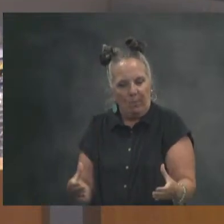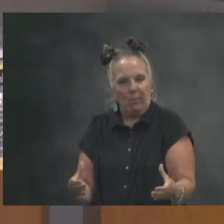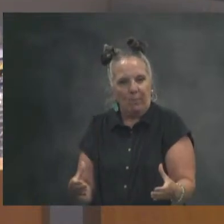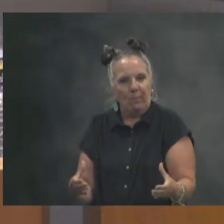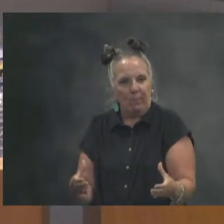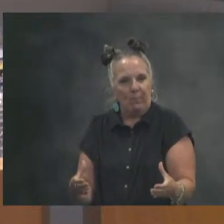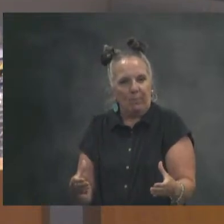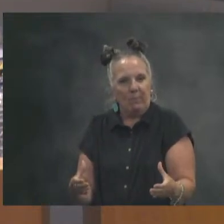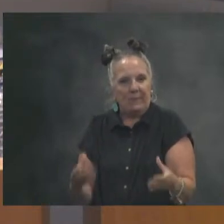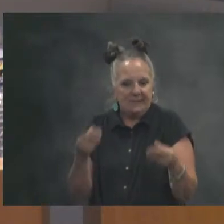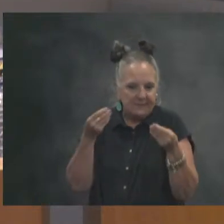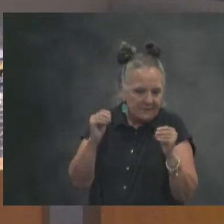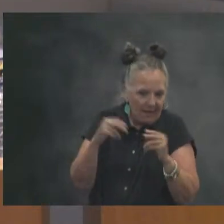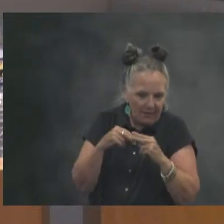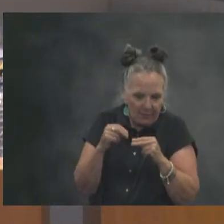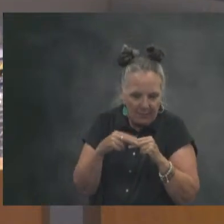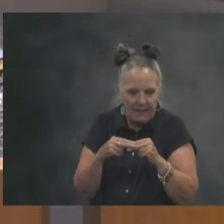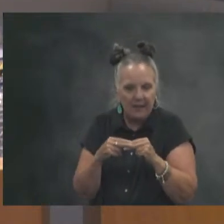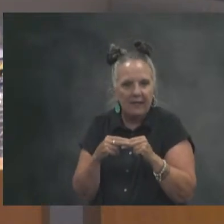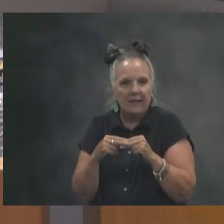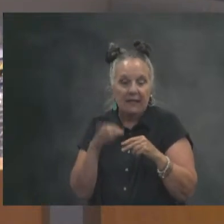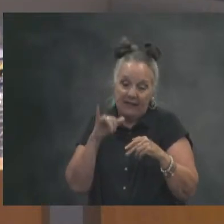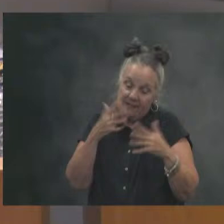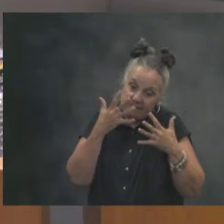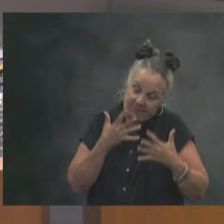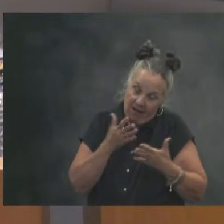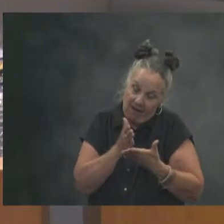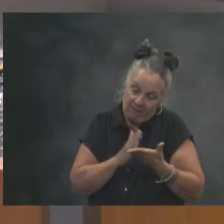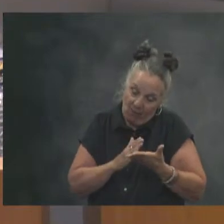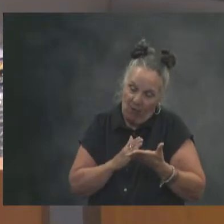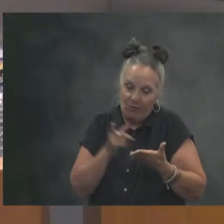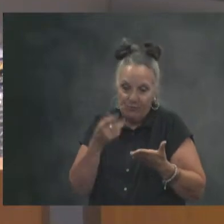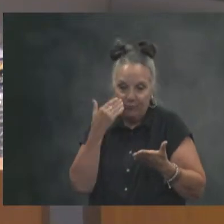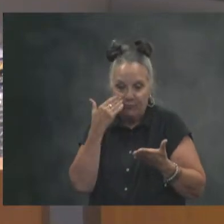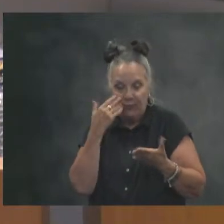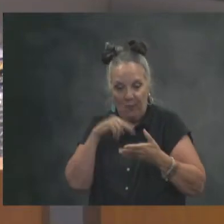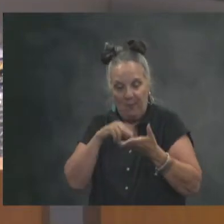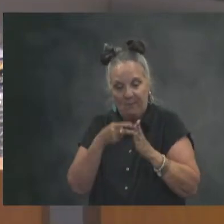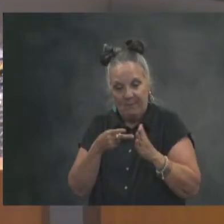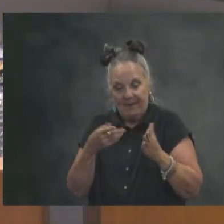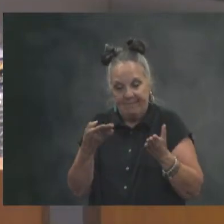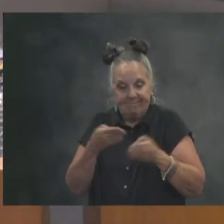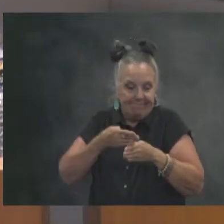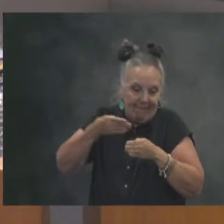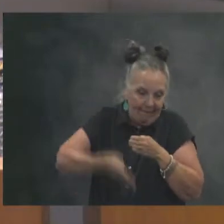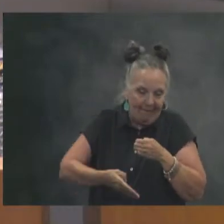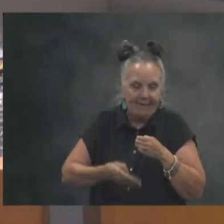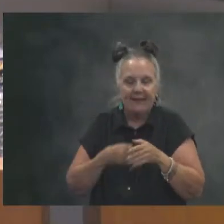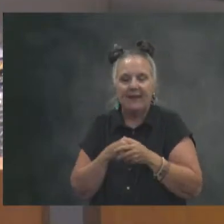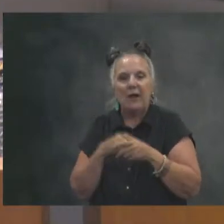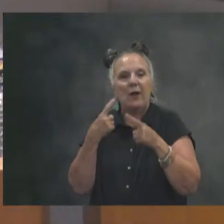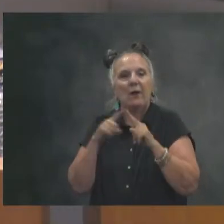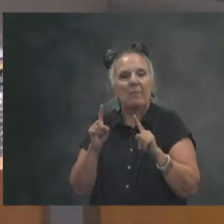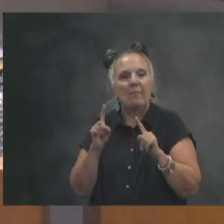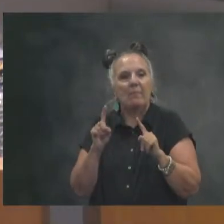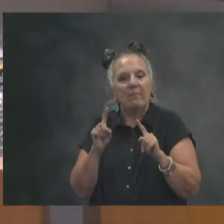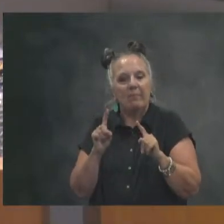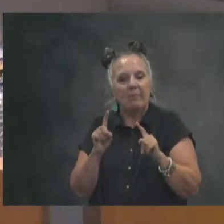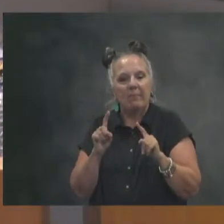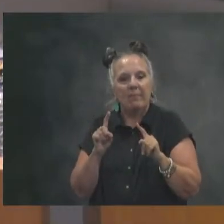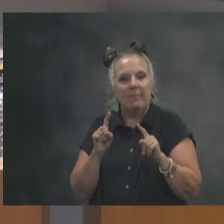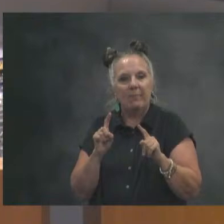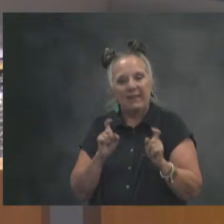wound up selling their building, and which is always the sad part, is because you know you're coming to an end. And then to give it back to